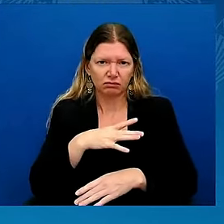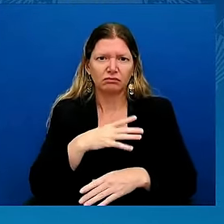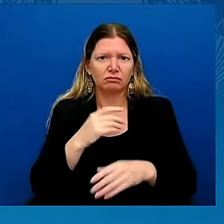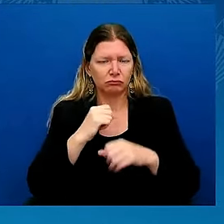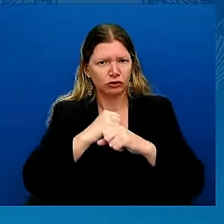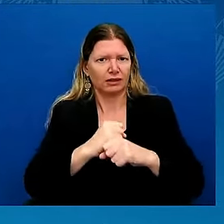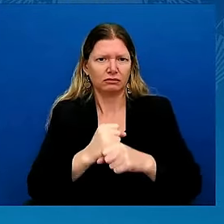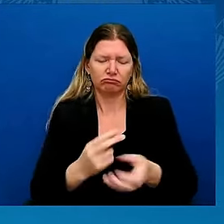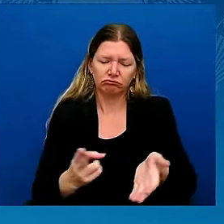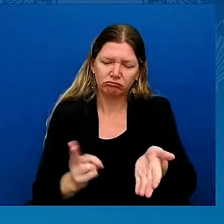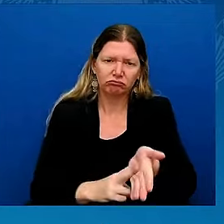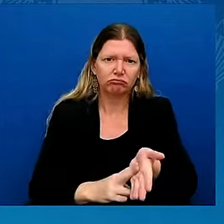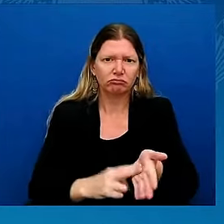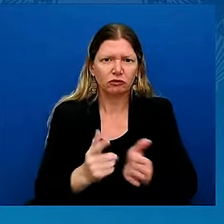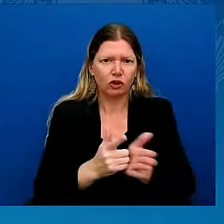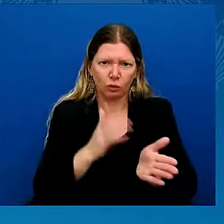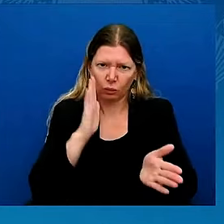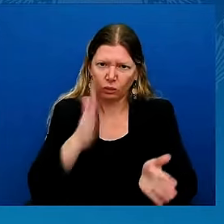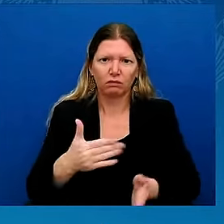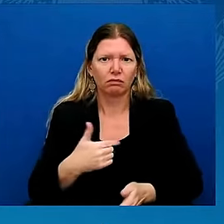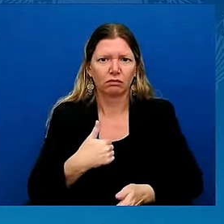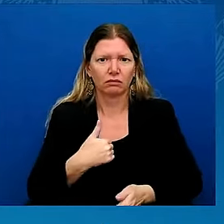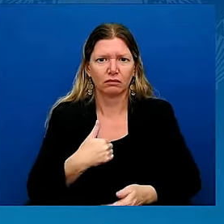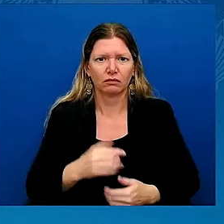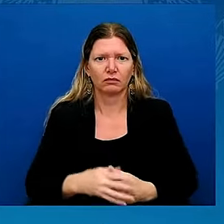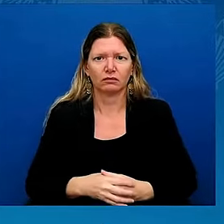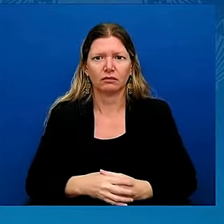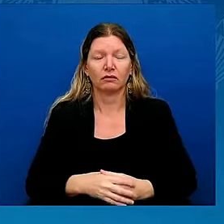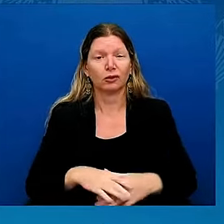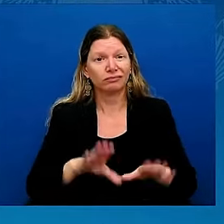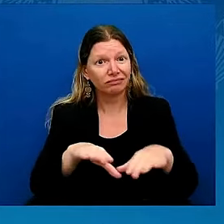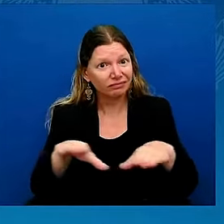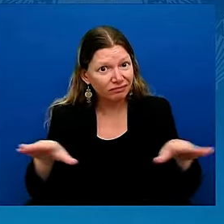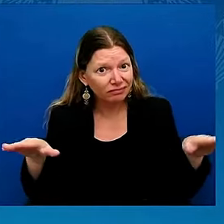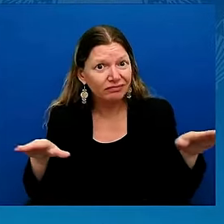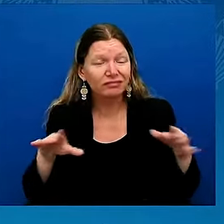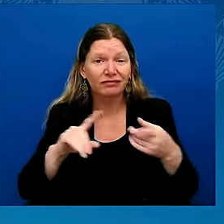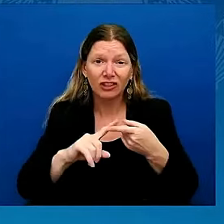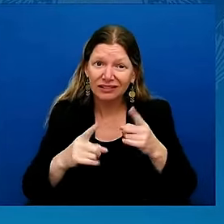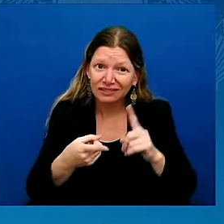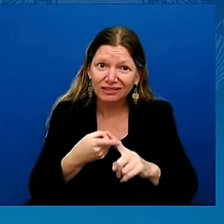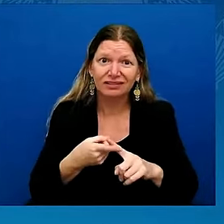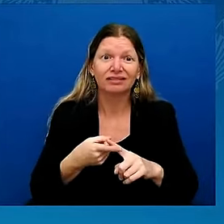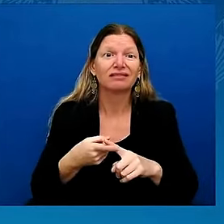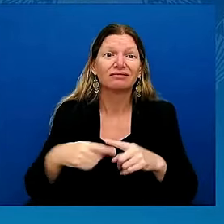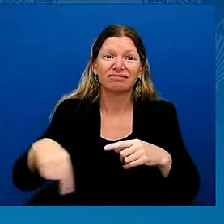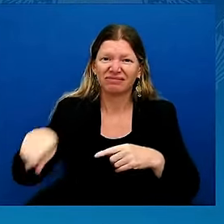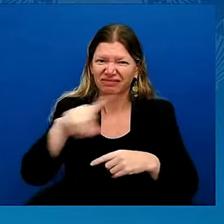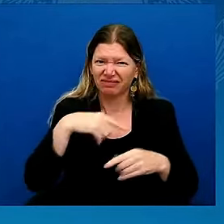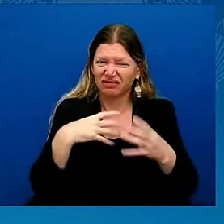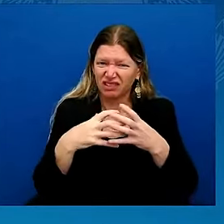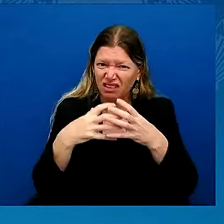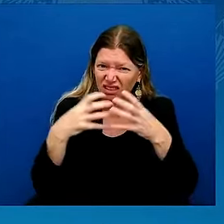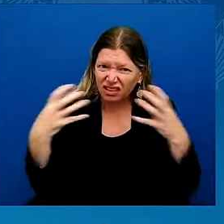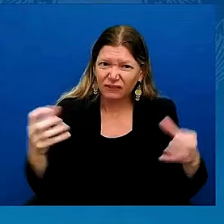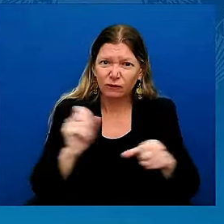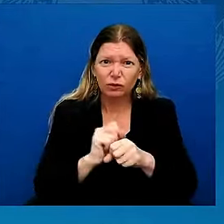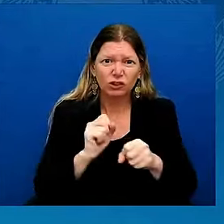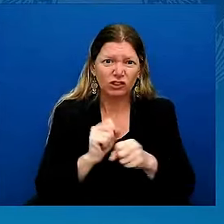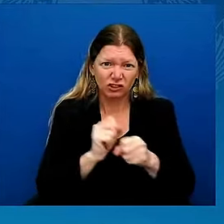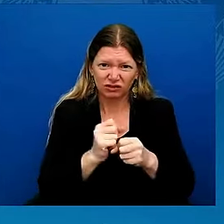So, friends, we have some work to do. In fact, a lot of hard work ahead of us. But we like hard